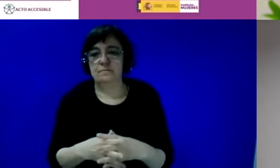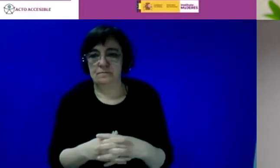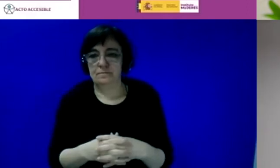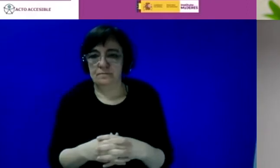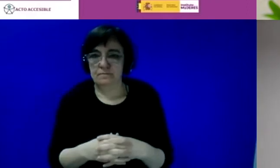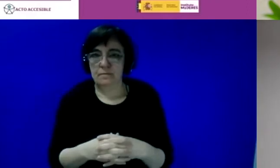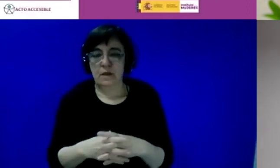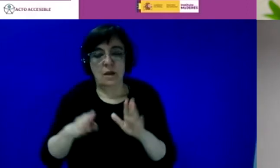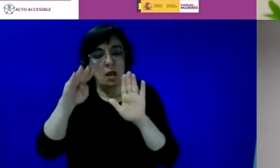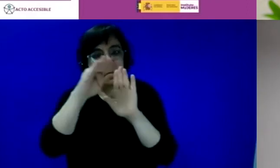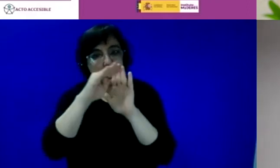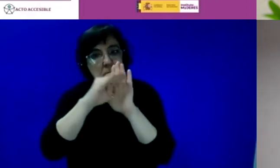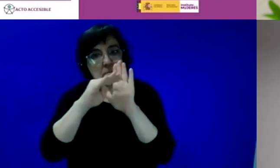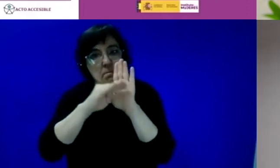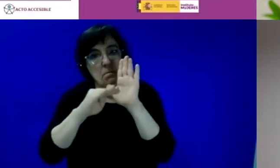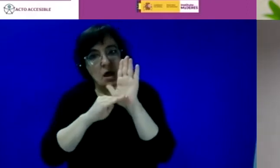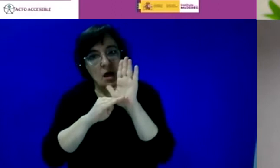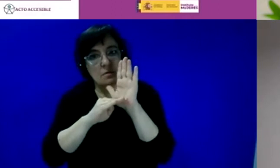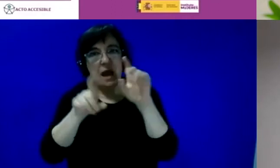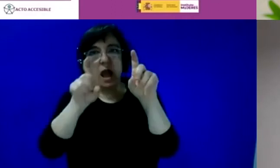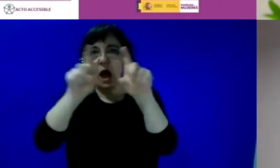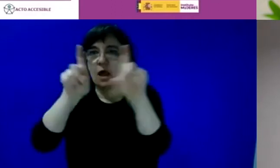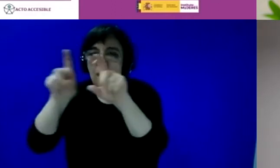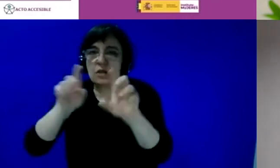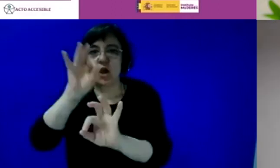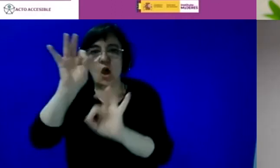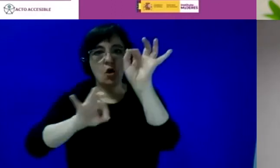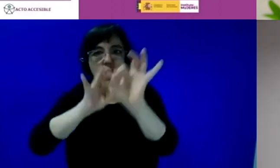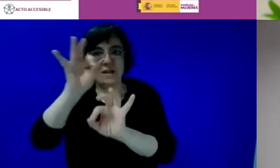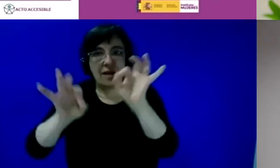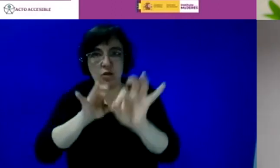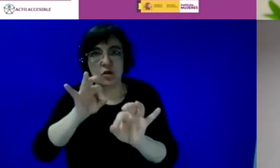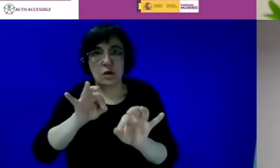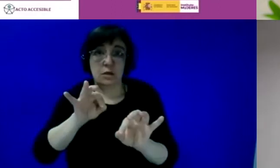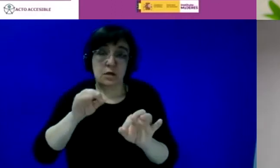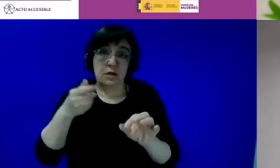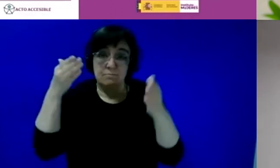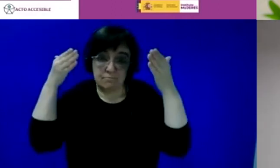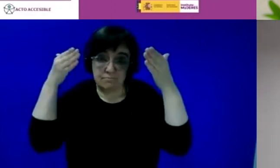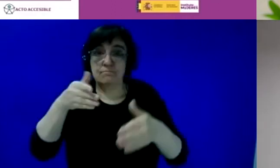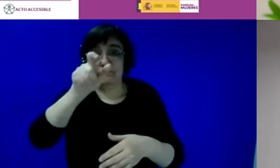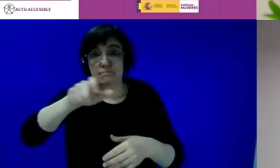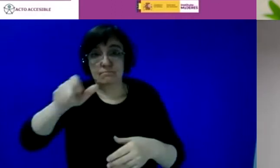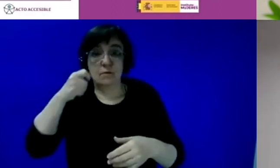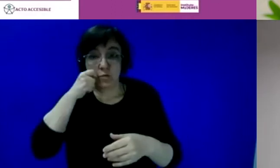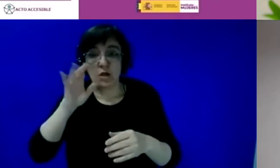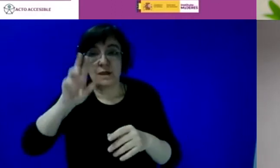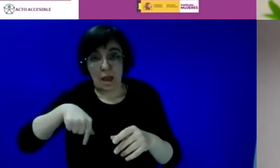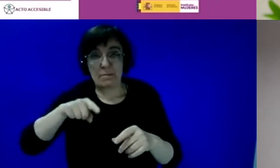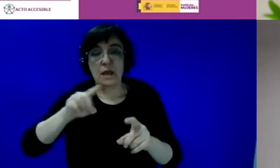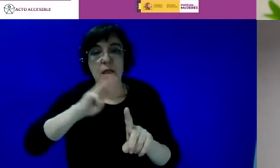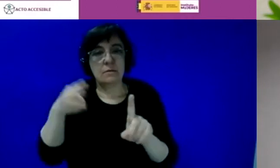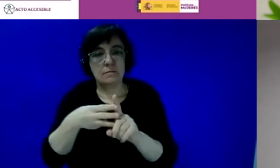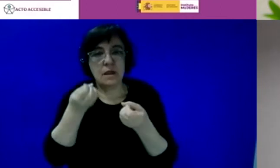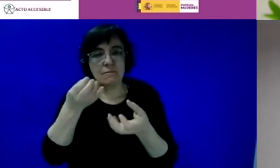with disabilities during this time. You will also find on our website information which we hope is simple and easy to